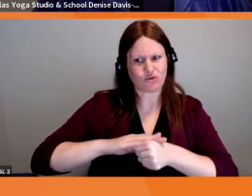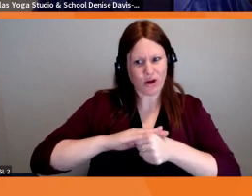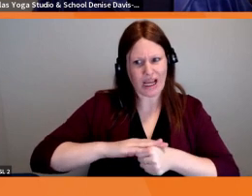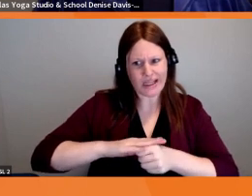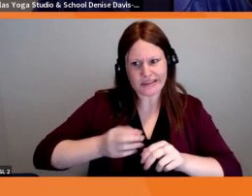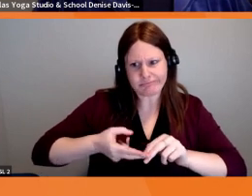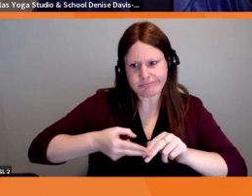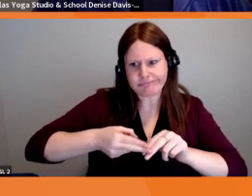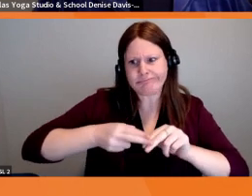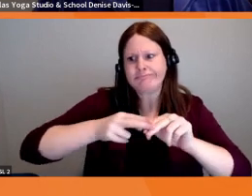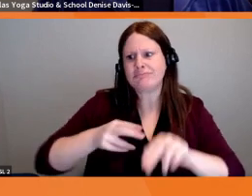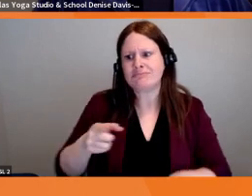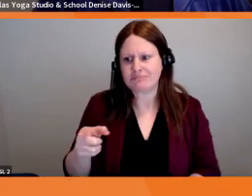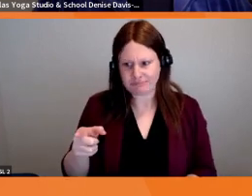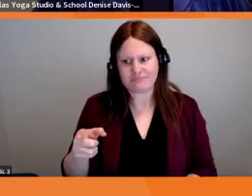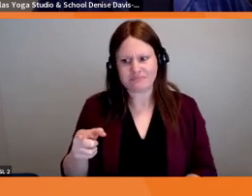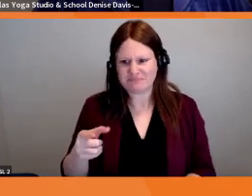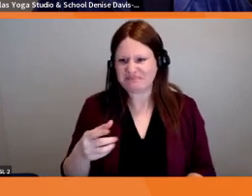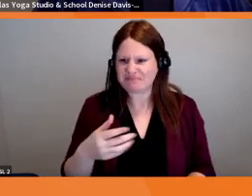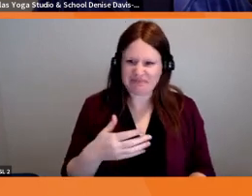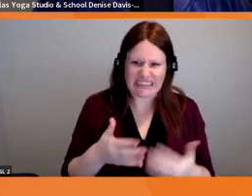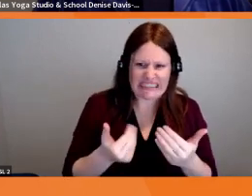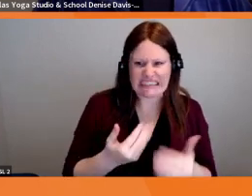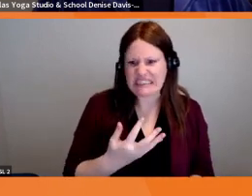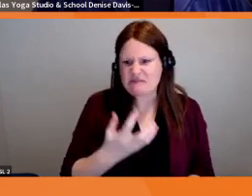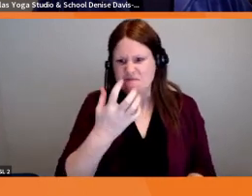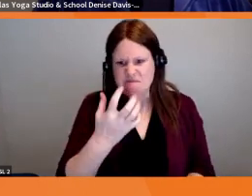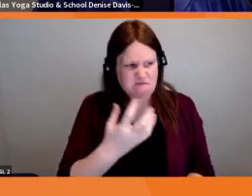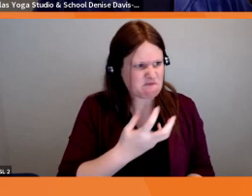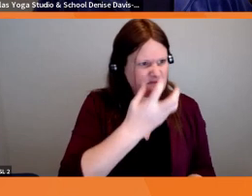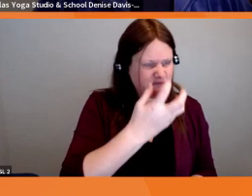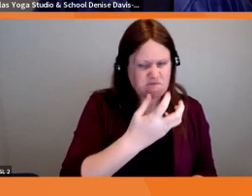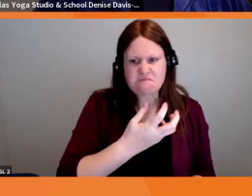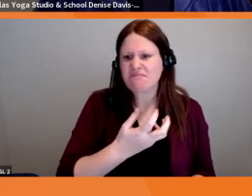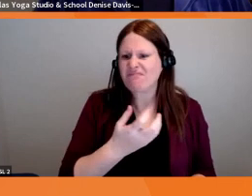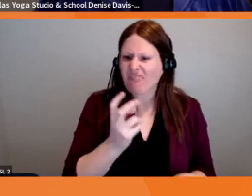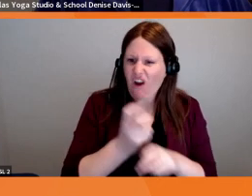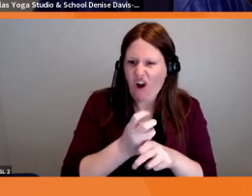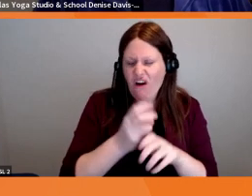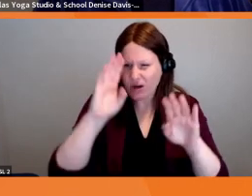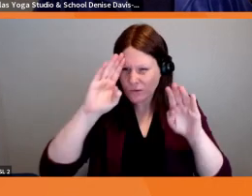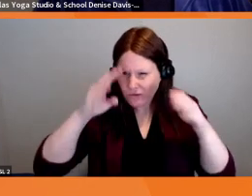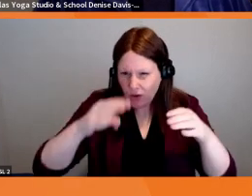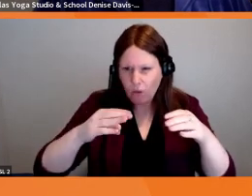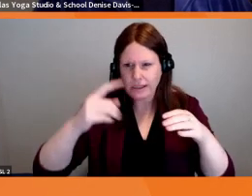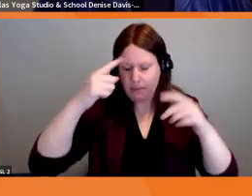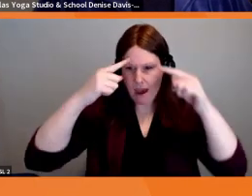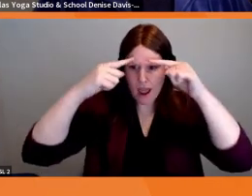Short fuse, sleeping poorly, absolutely snapping at people, difficulty concentrating, spinning thoughts.